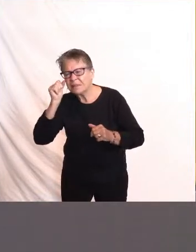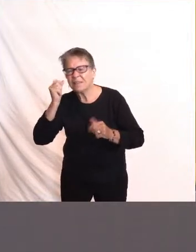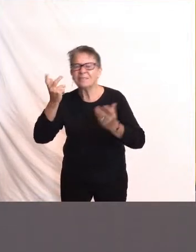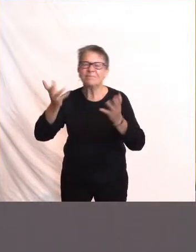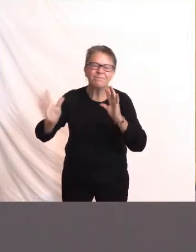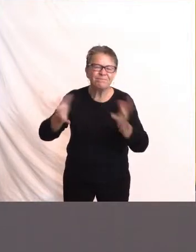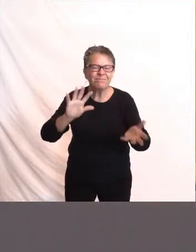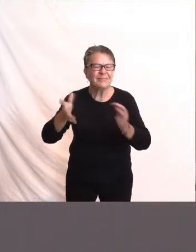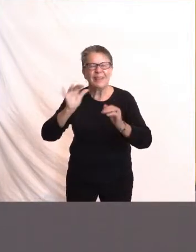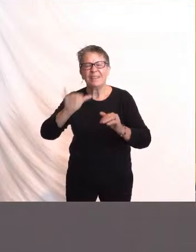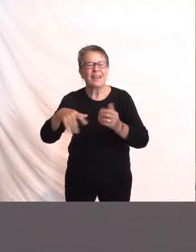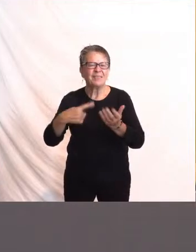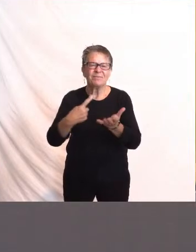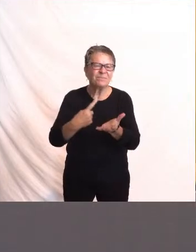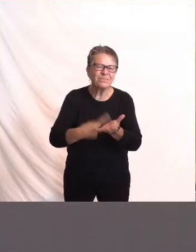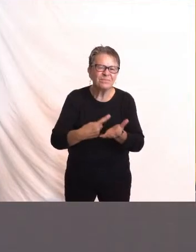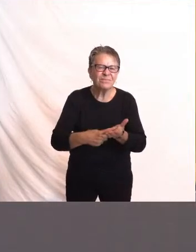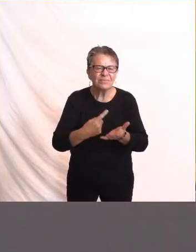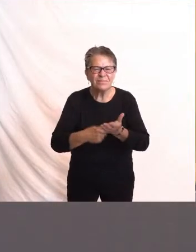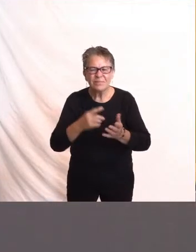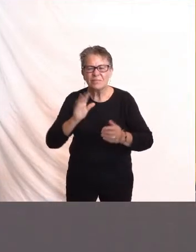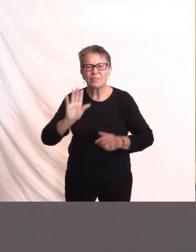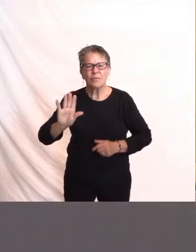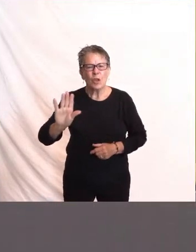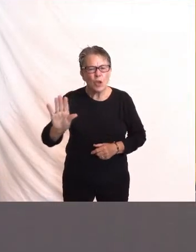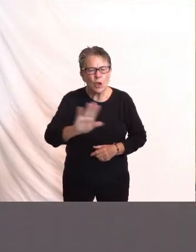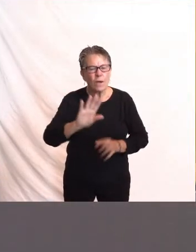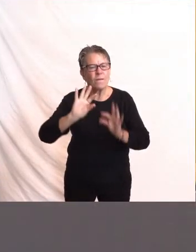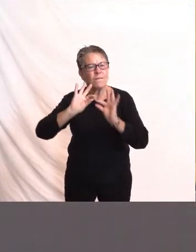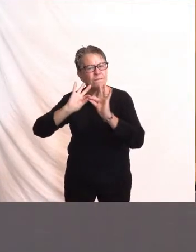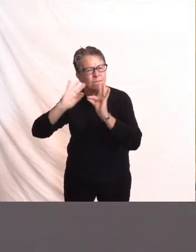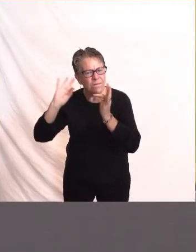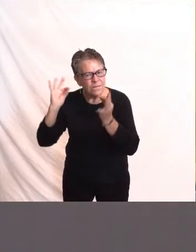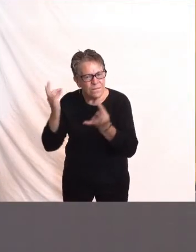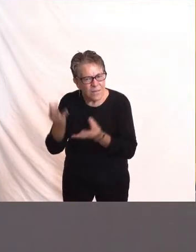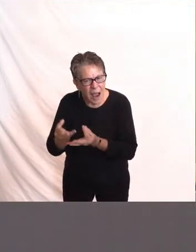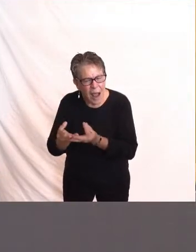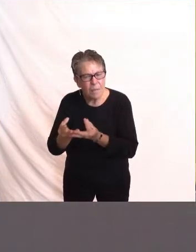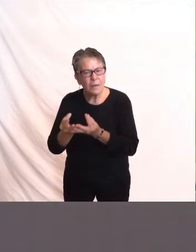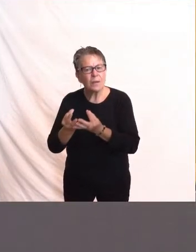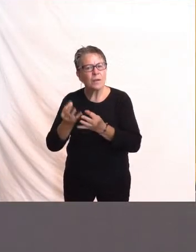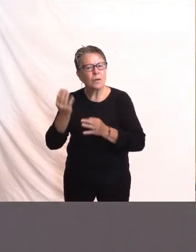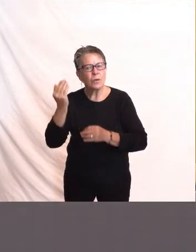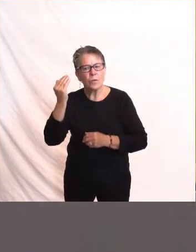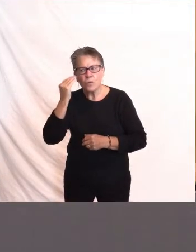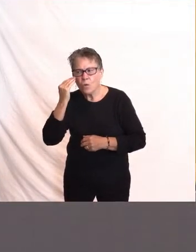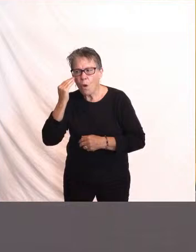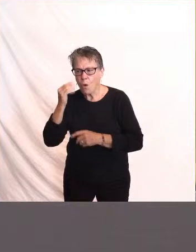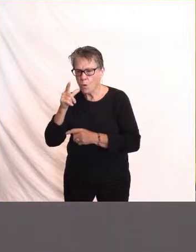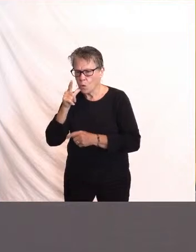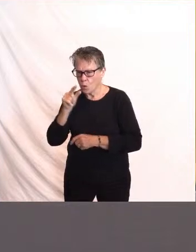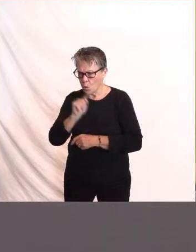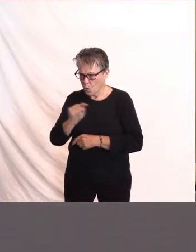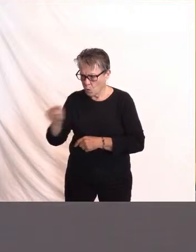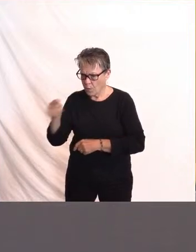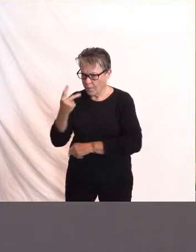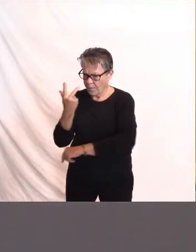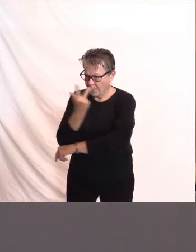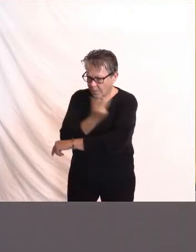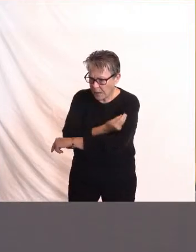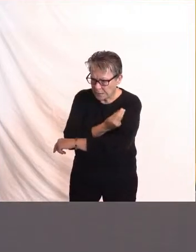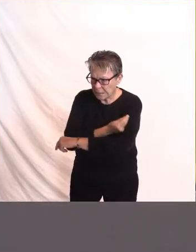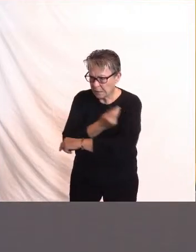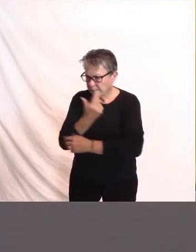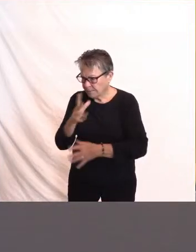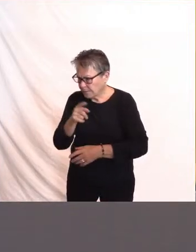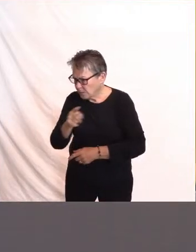your family and you know your vaccination status and you're getting around a table for Thanksgiving dinner, I think it's out of bounds for us to say you got